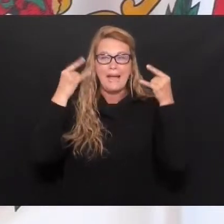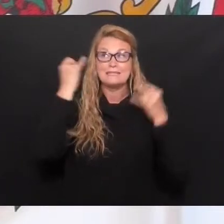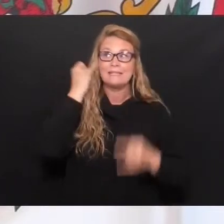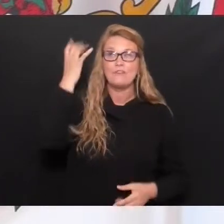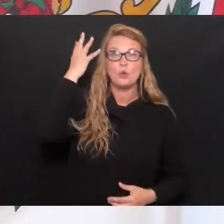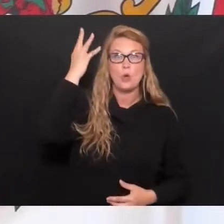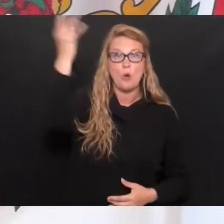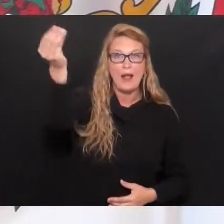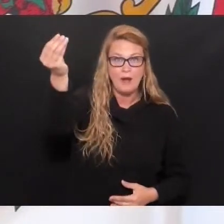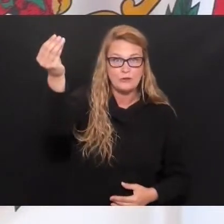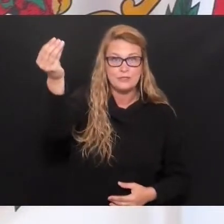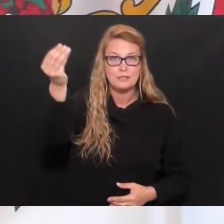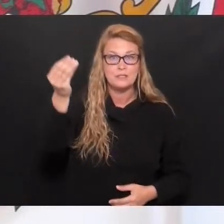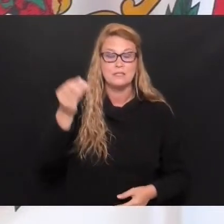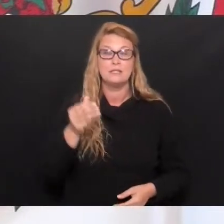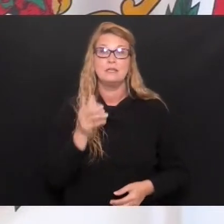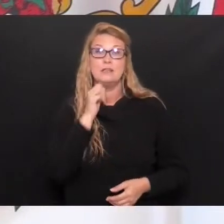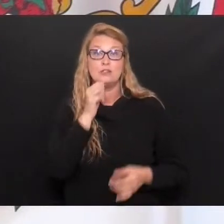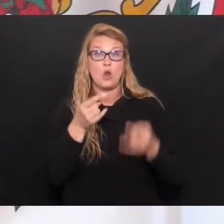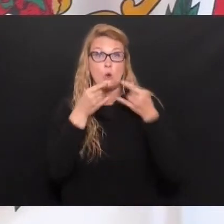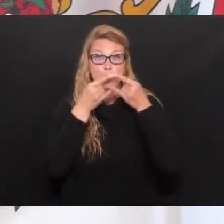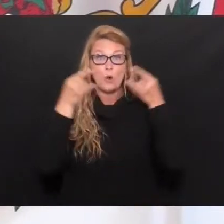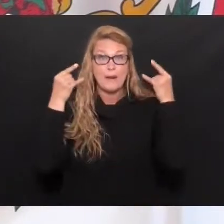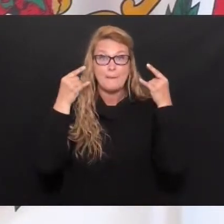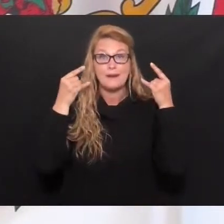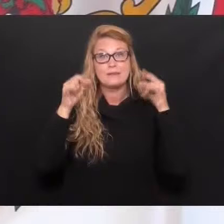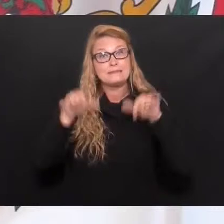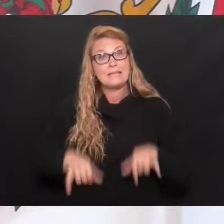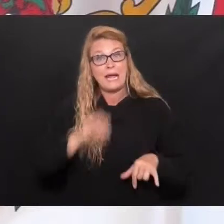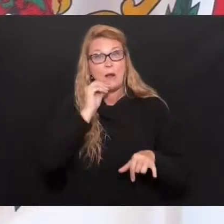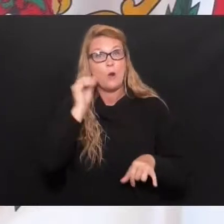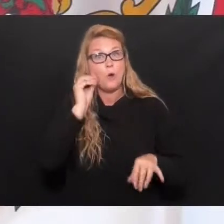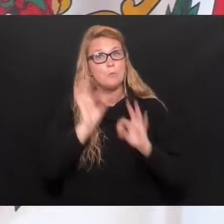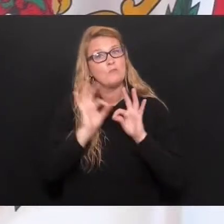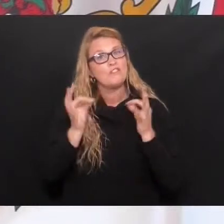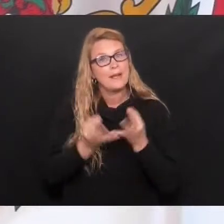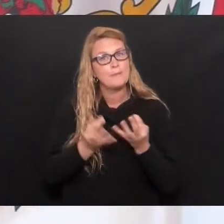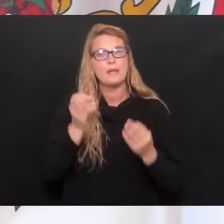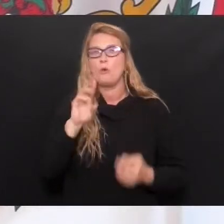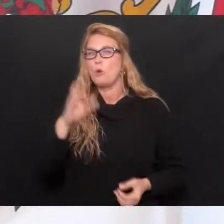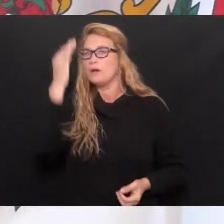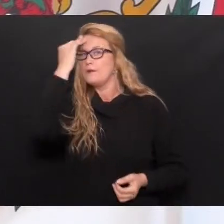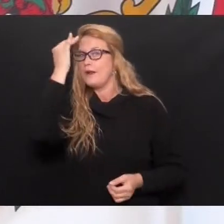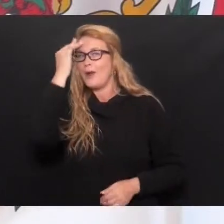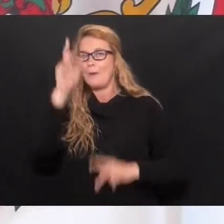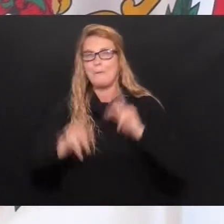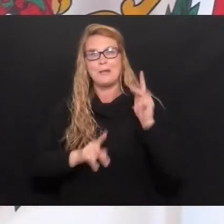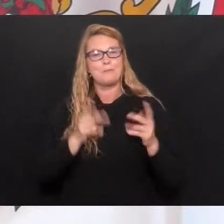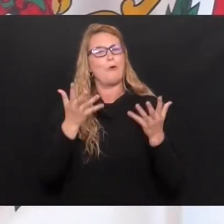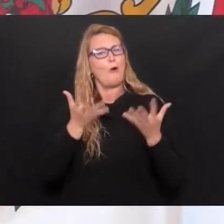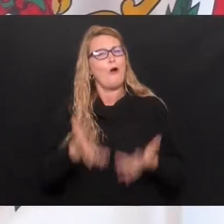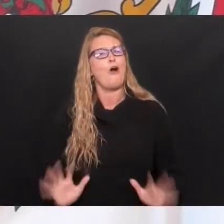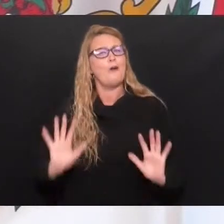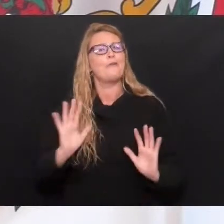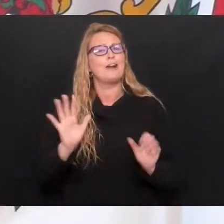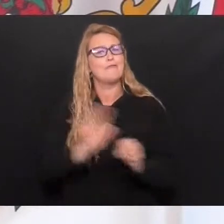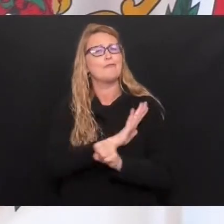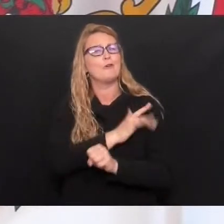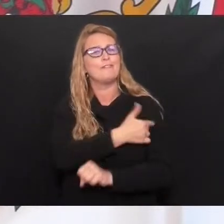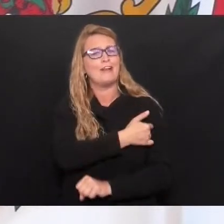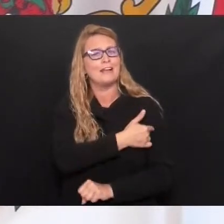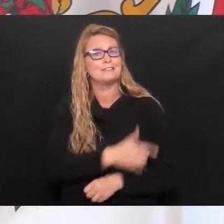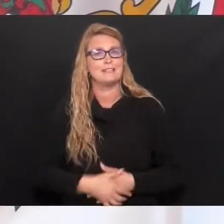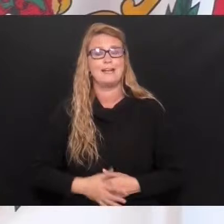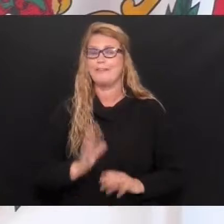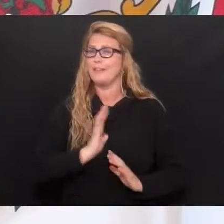out. Don't wear your mask if you're with your family or people that are fully vaccinated and everything. That's